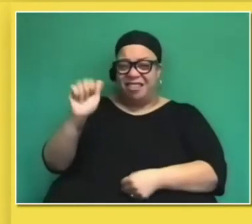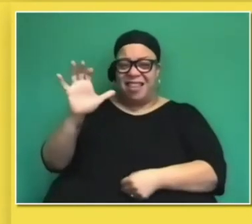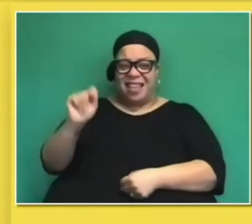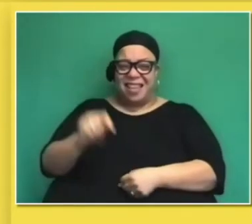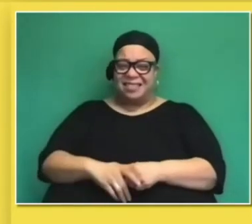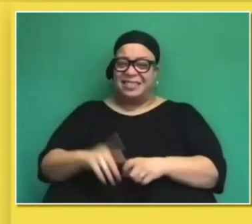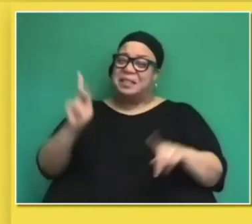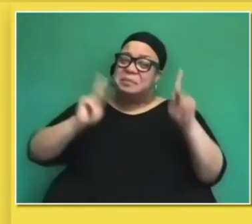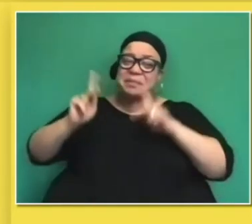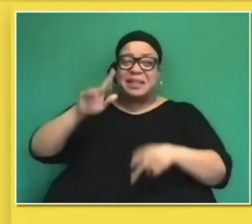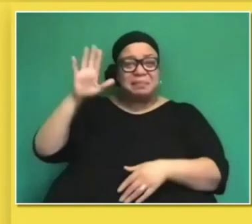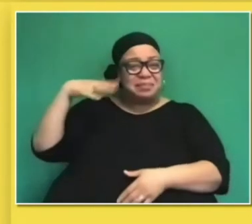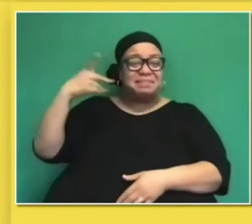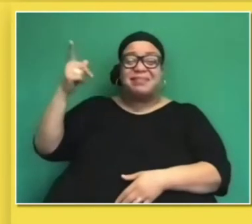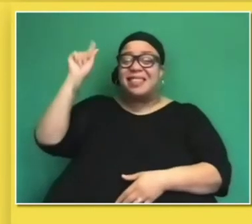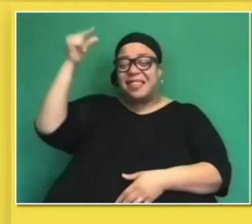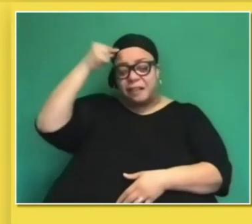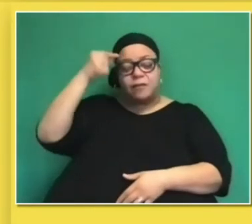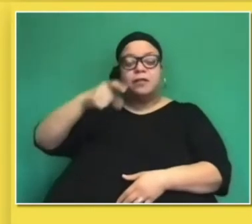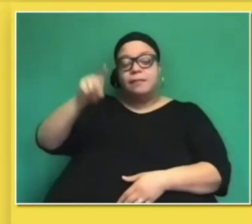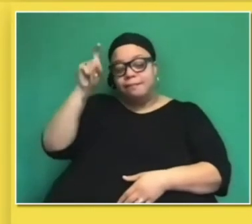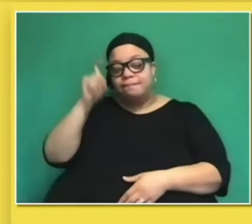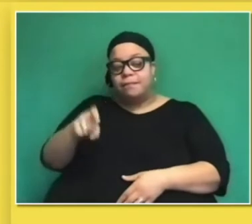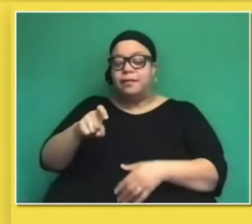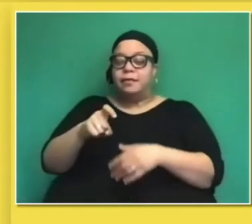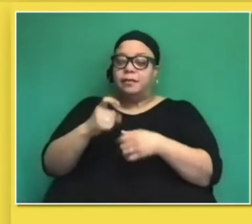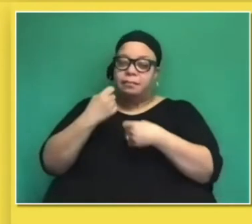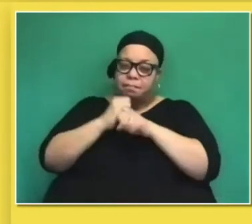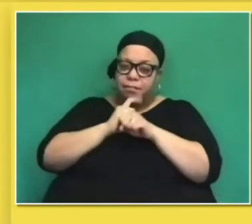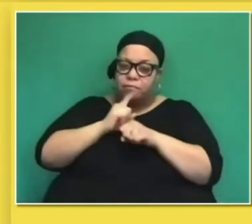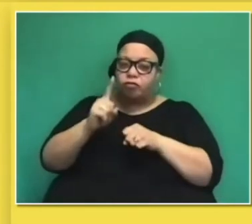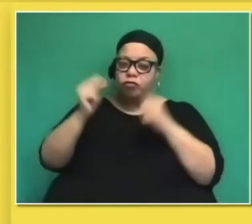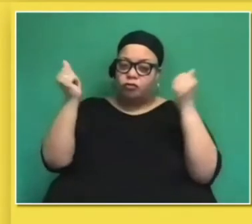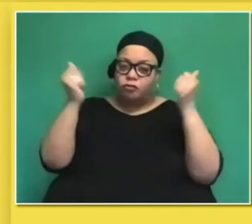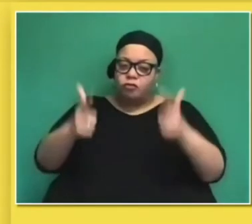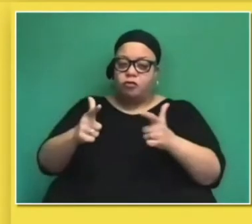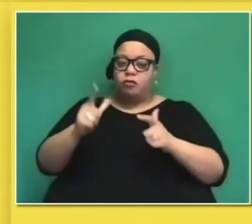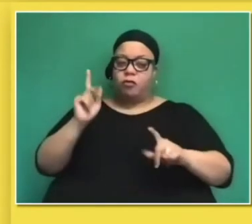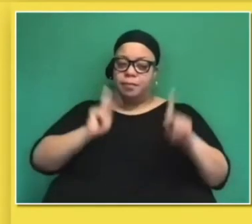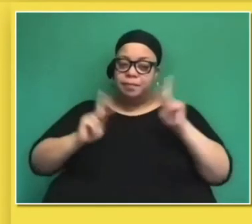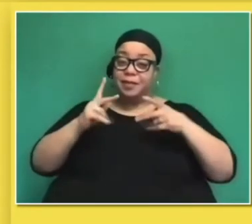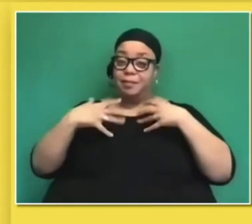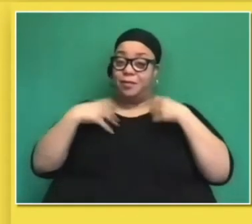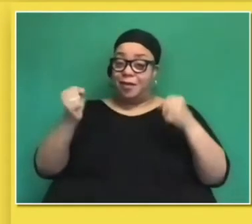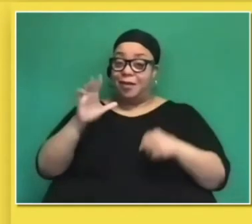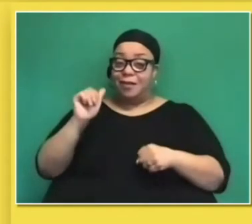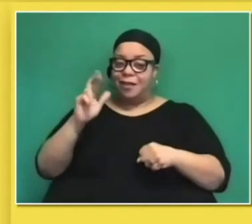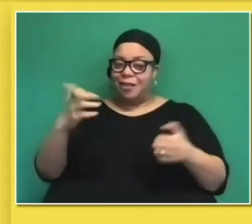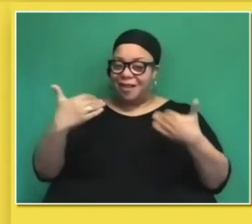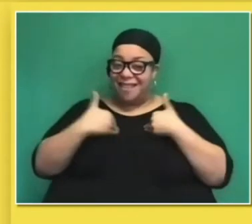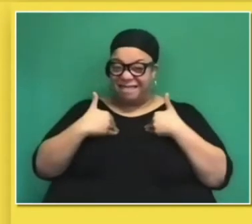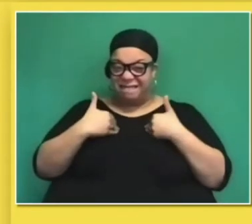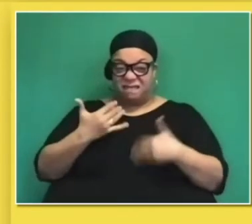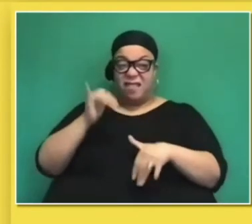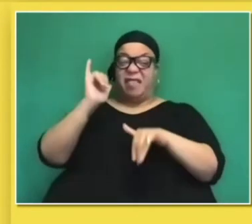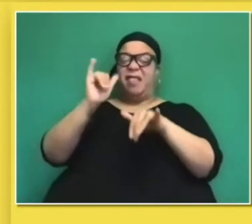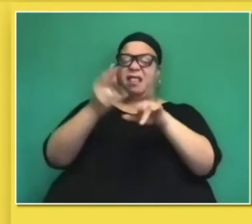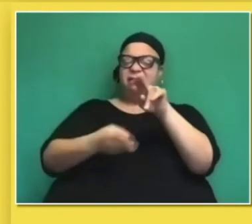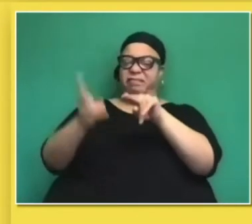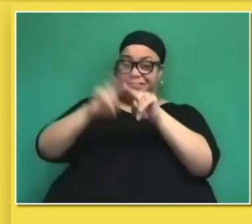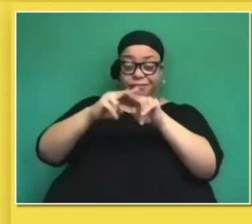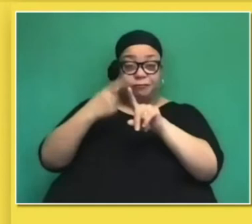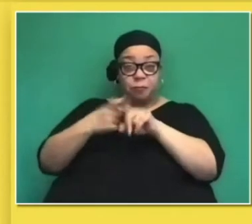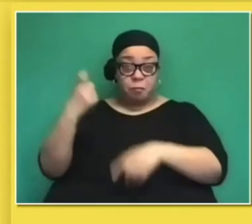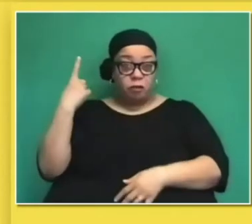for universal healthcare. That's a 4% increase since last year. So at the very time extremists are trying to give us